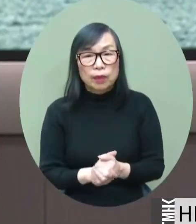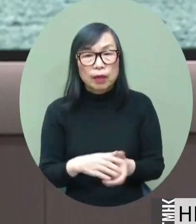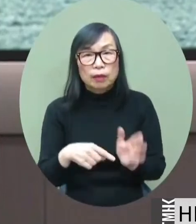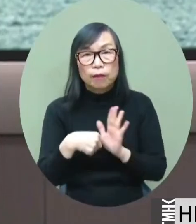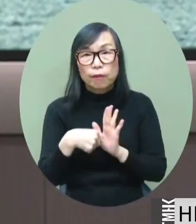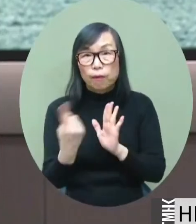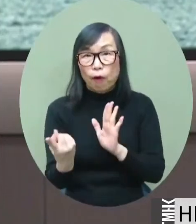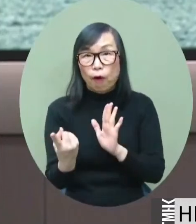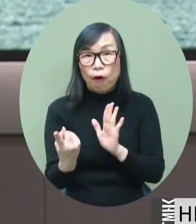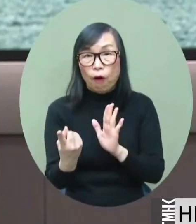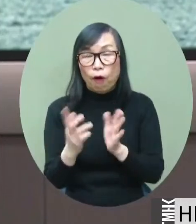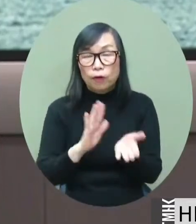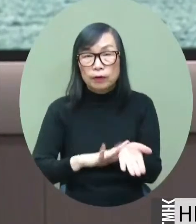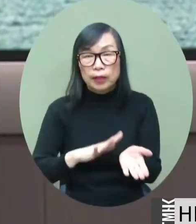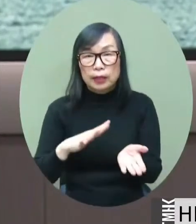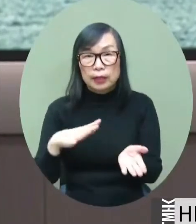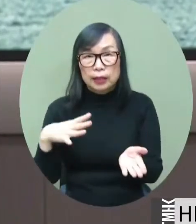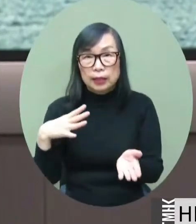social distancing measures